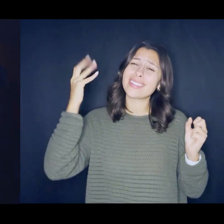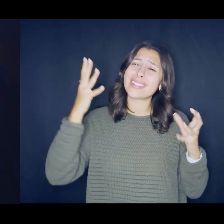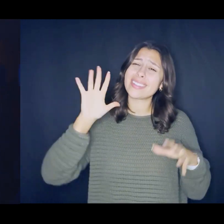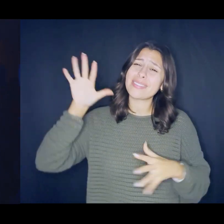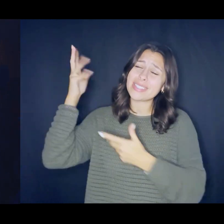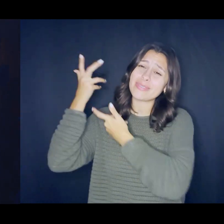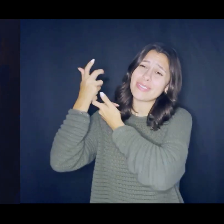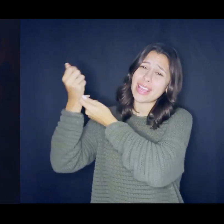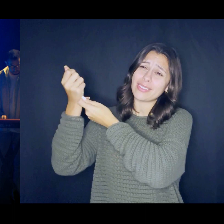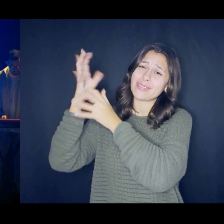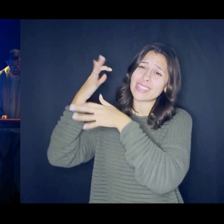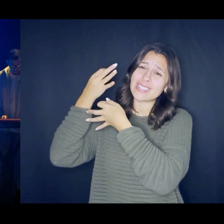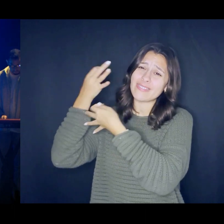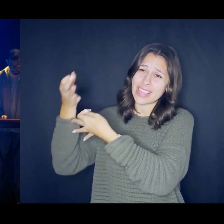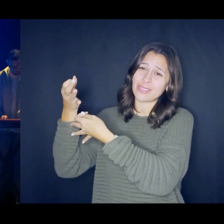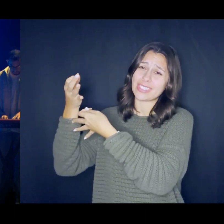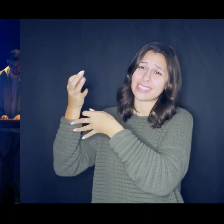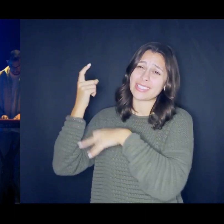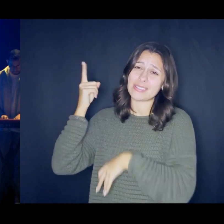his faithfulness.